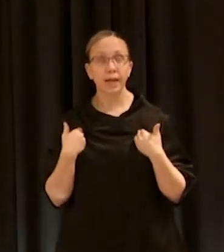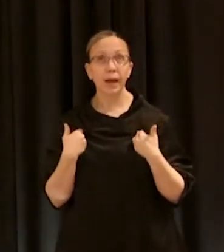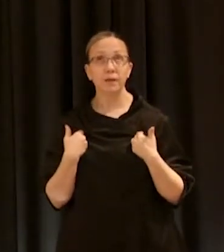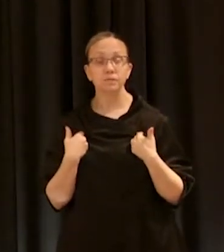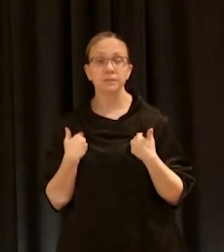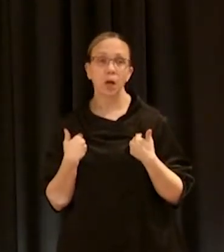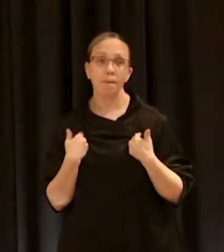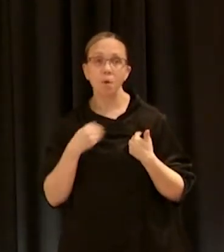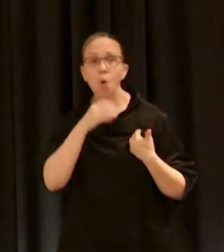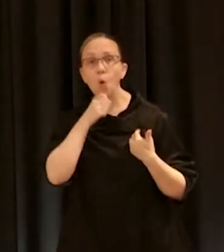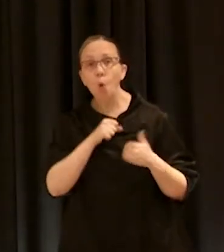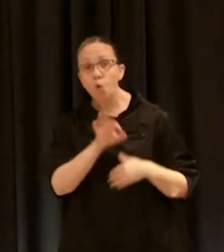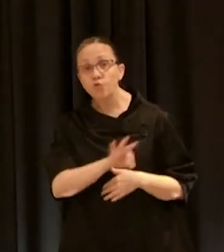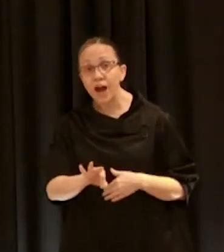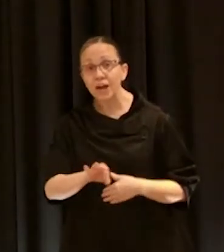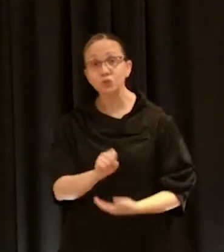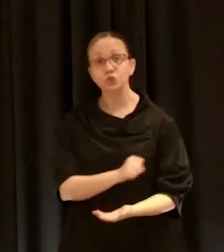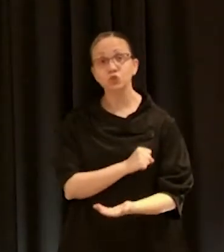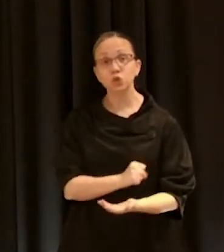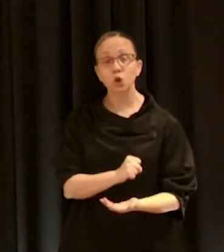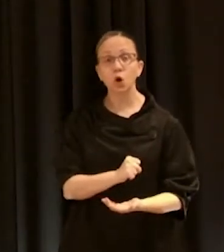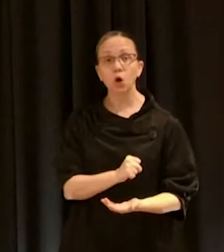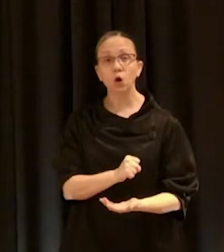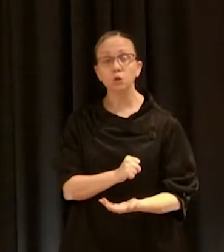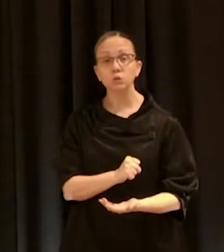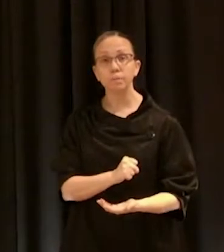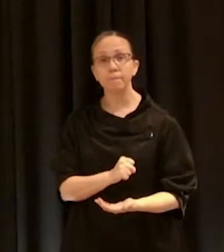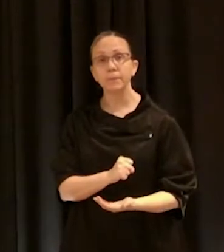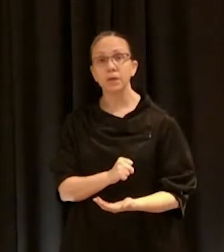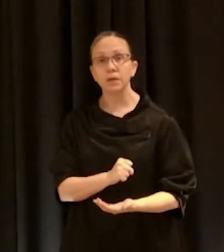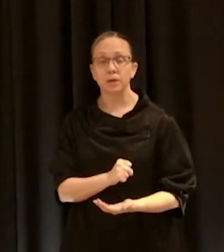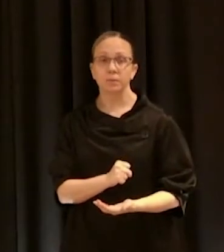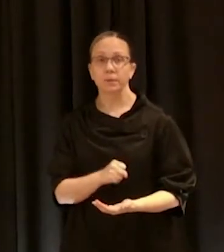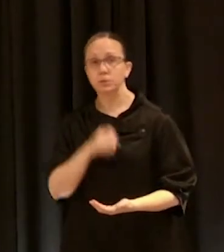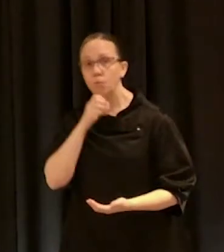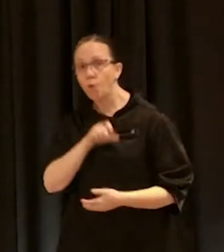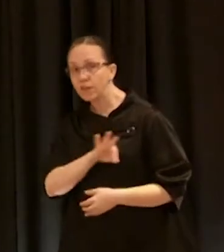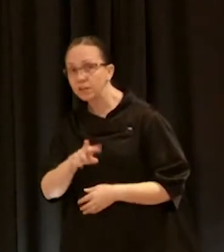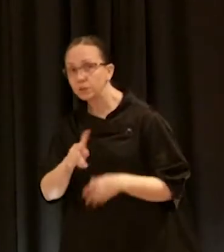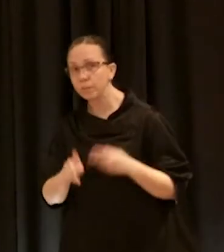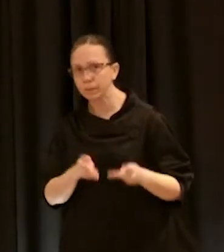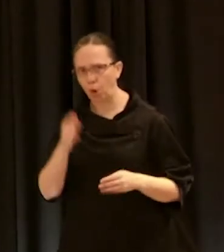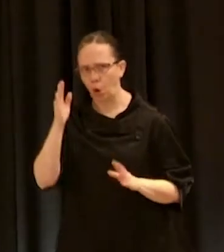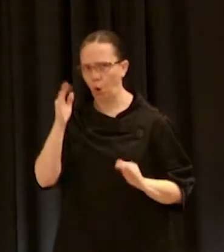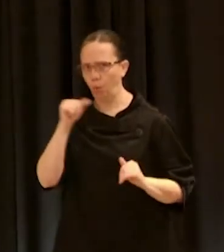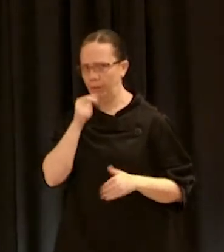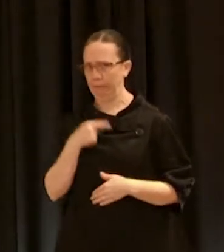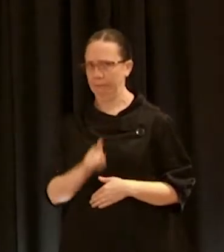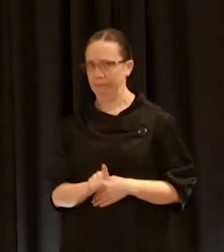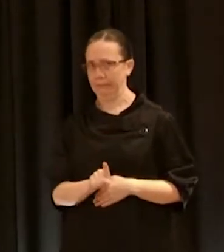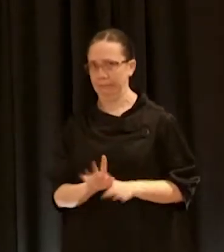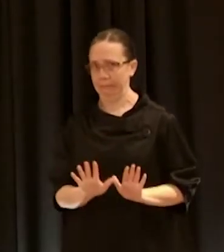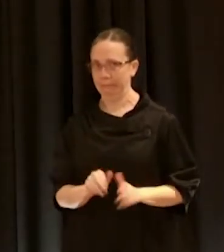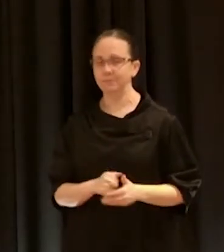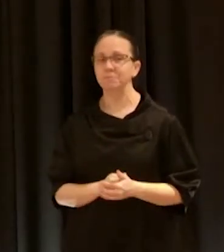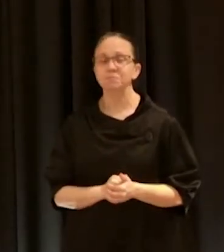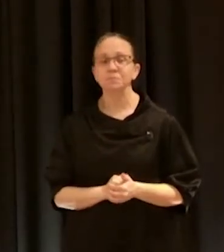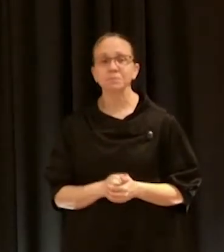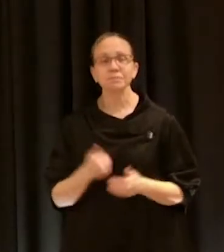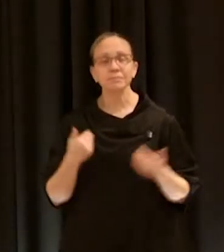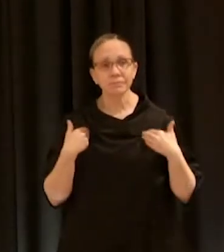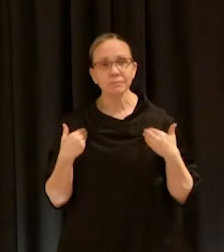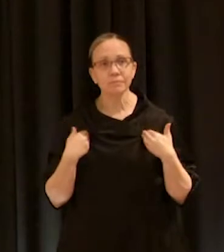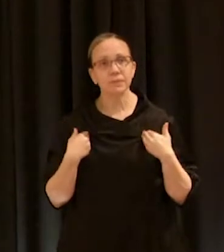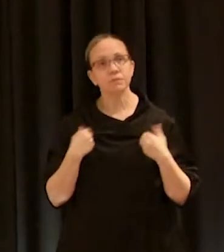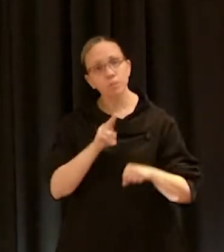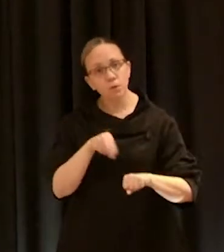some old-timey songs by some old-timey people. I hope they don't get offended by that. We're going to